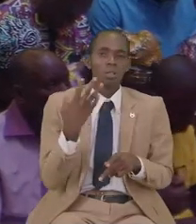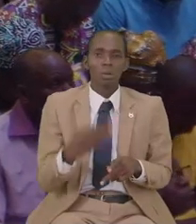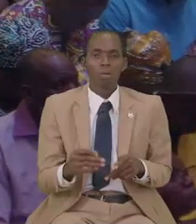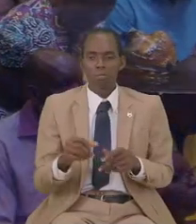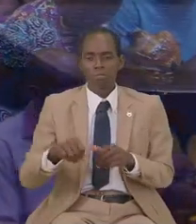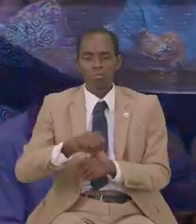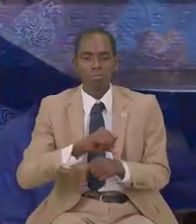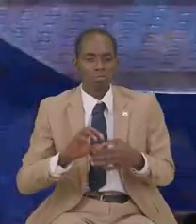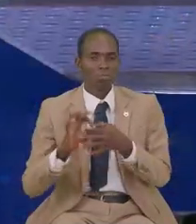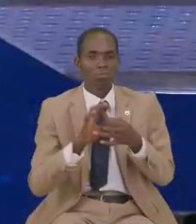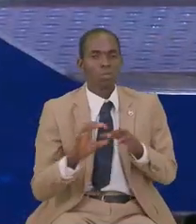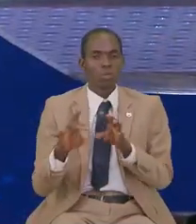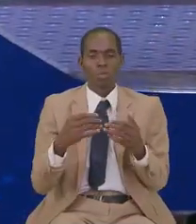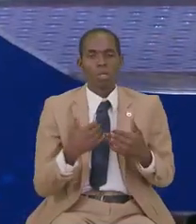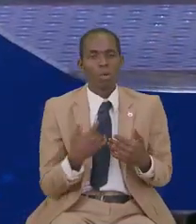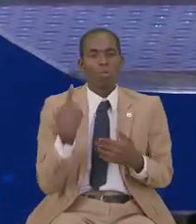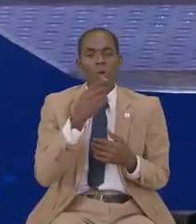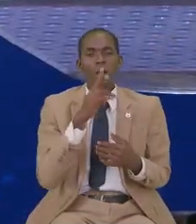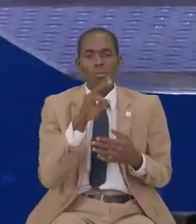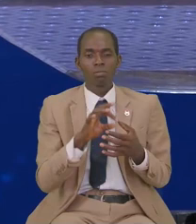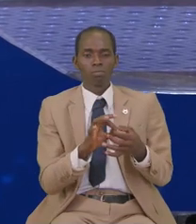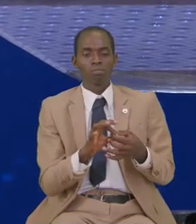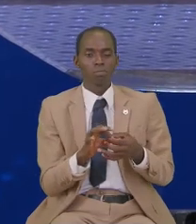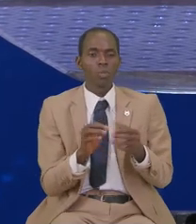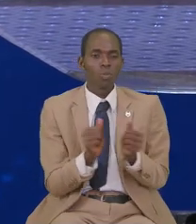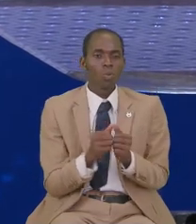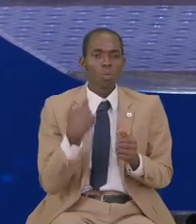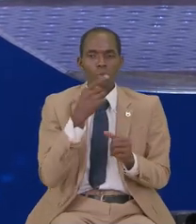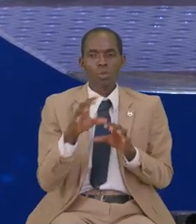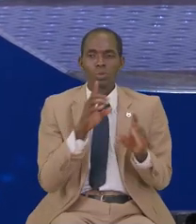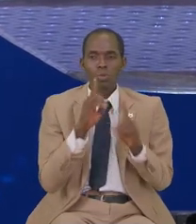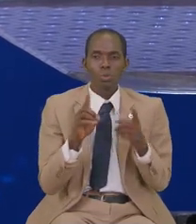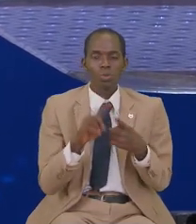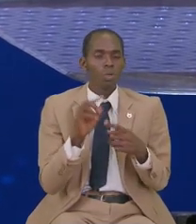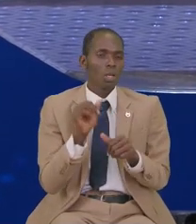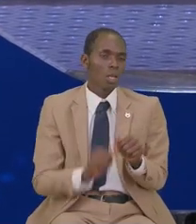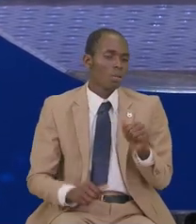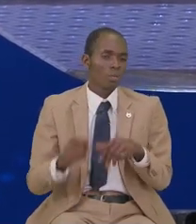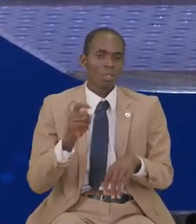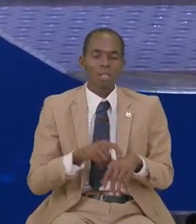have? Who are you intimate with? Who do you talk to almost every day,